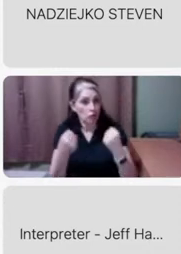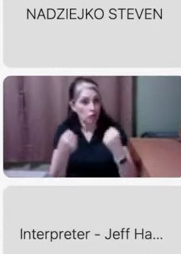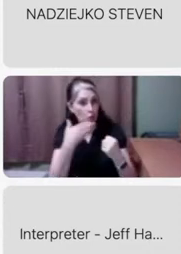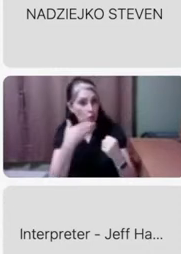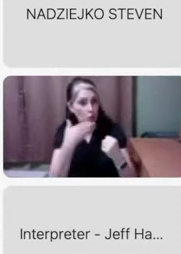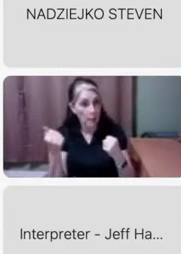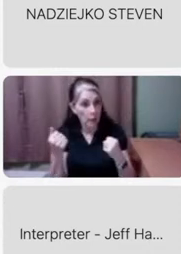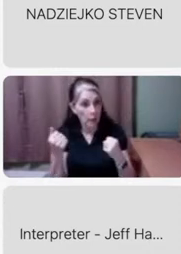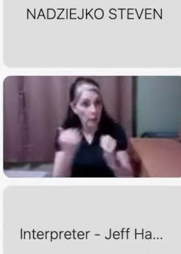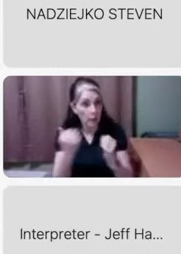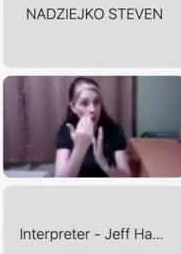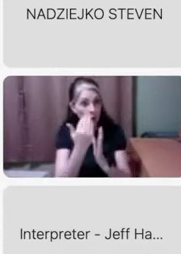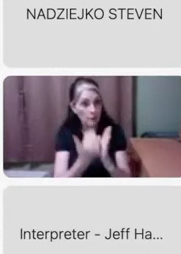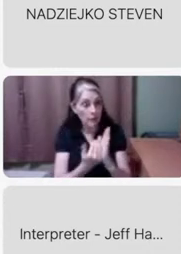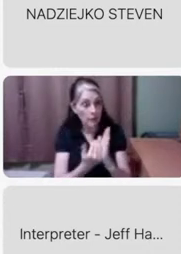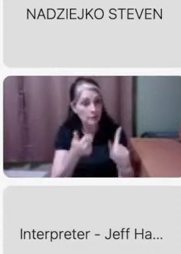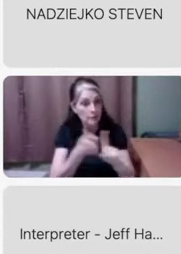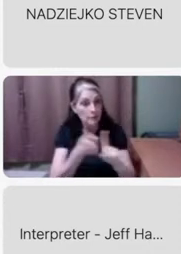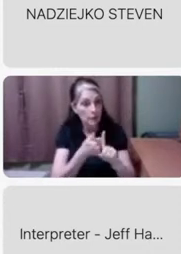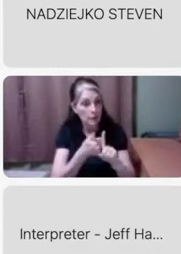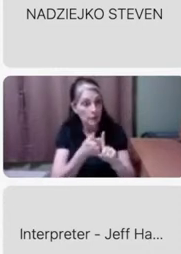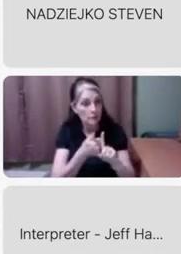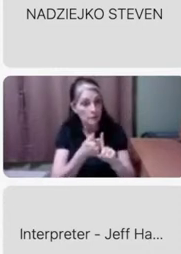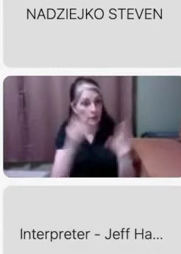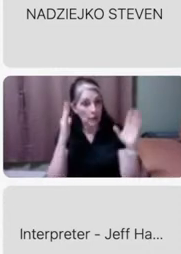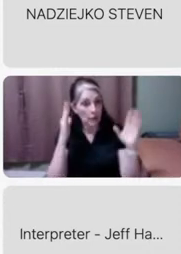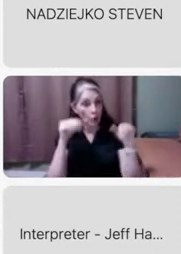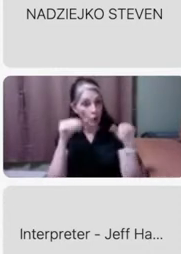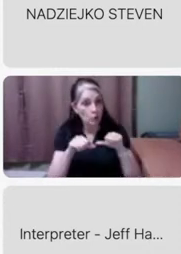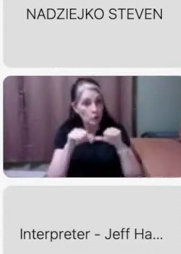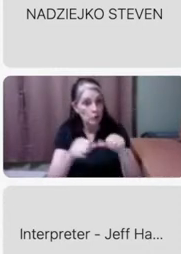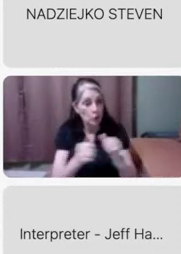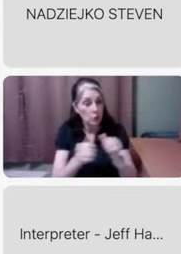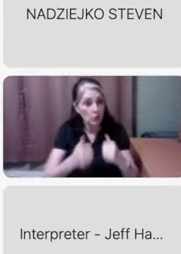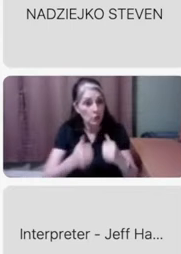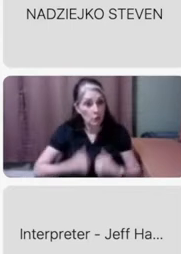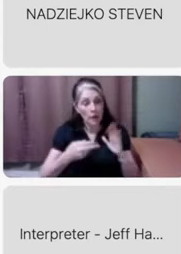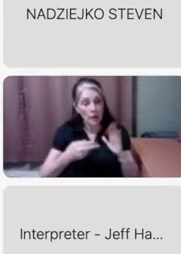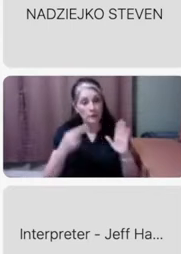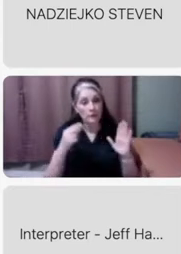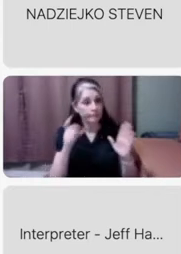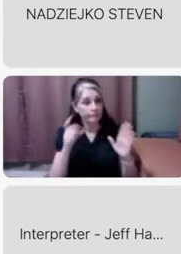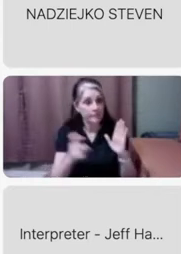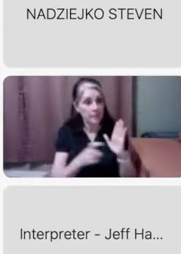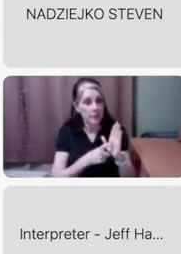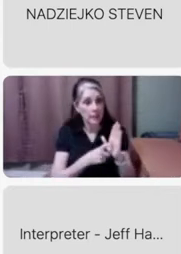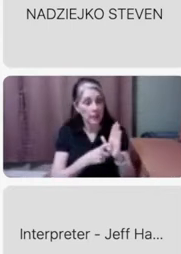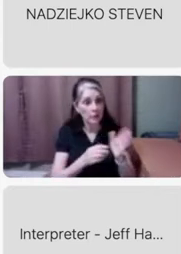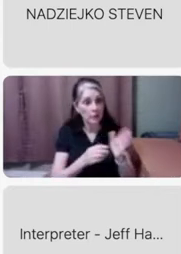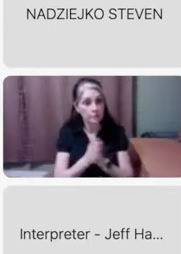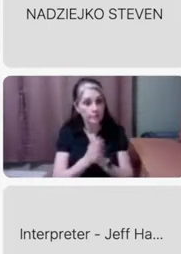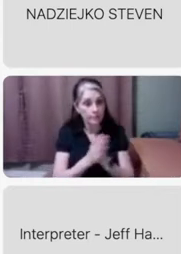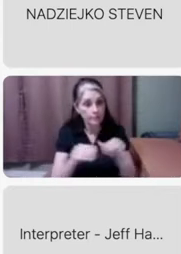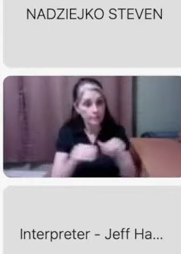of itself that i hope you carry with you throughout life because that indicator of resiliency is the number one indicator of success in life so